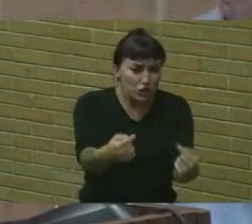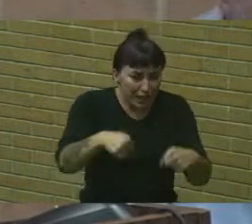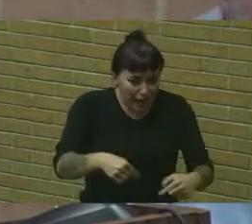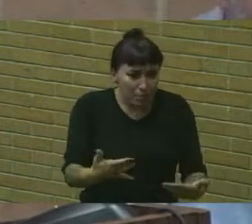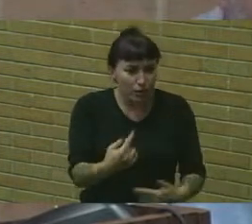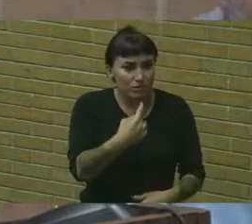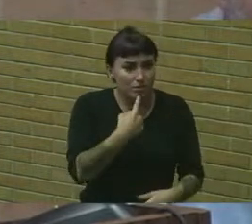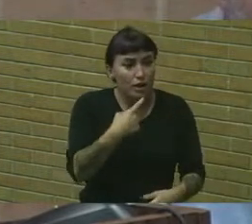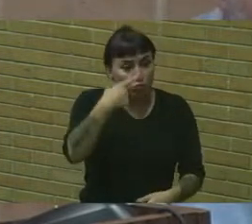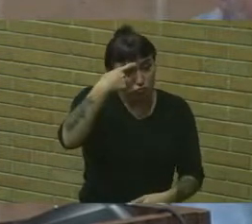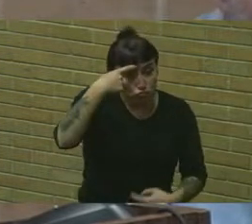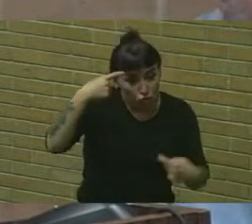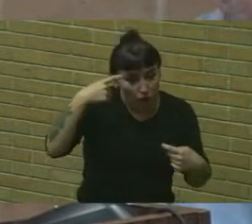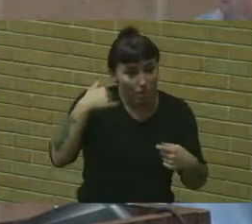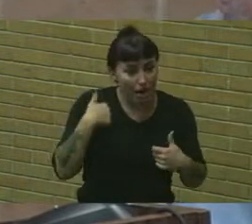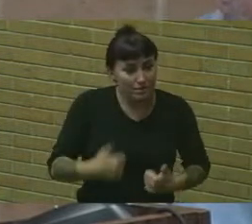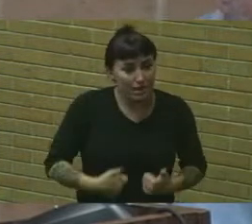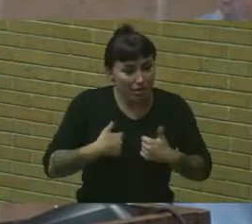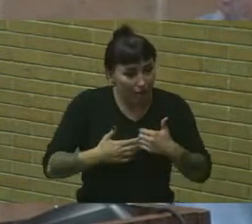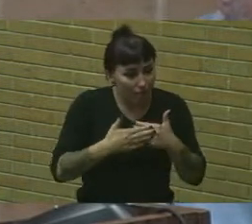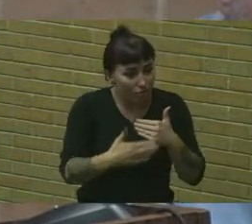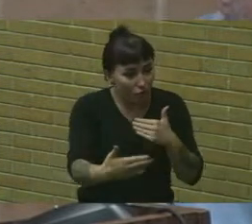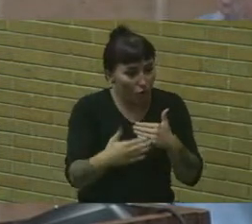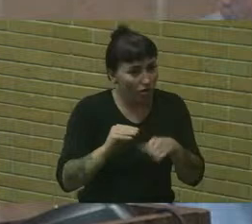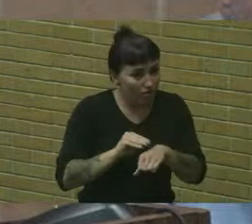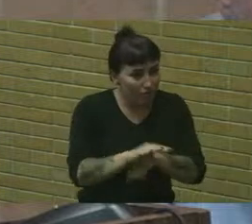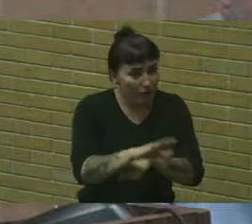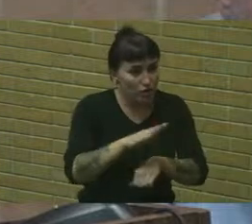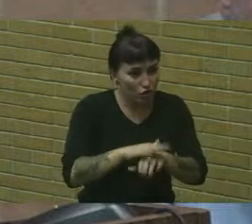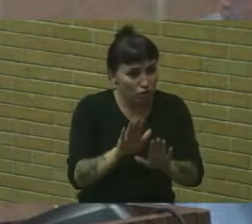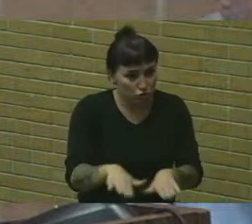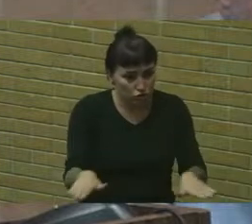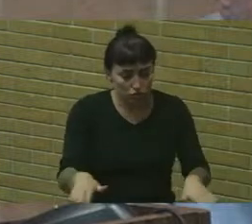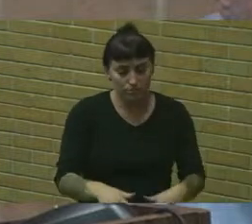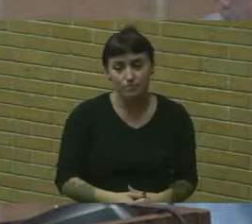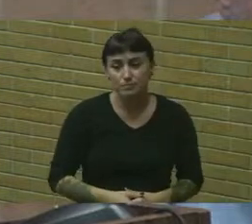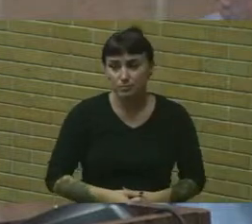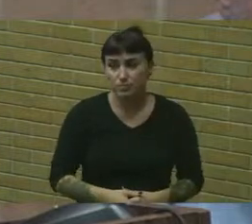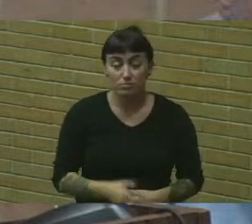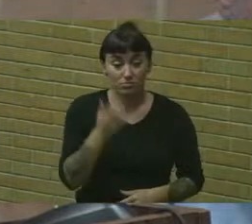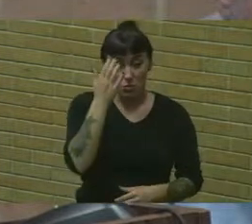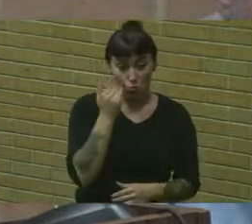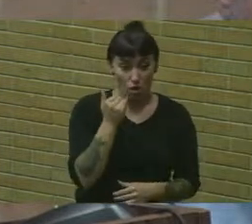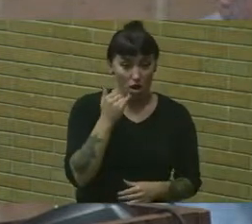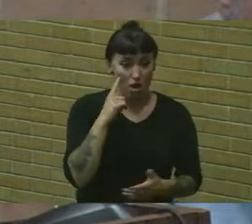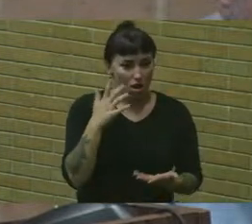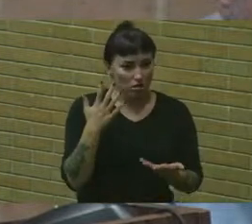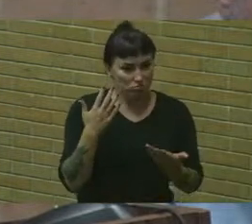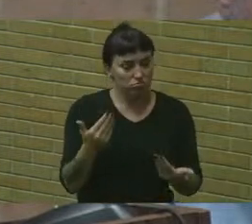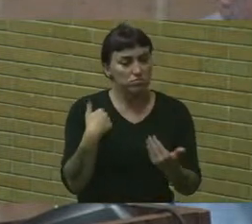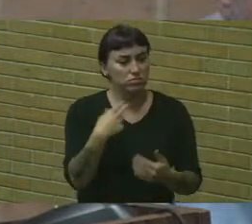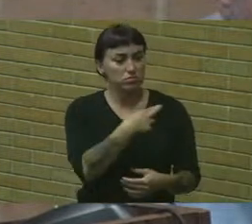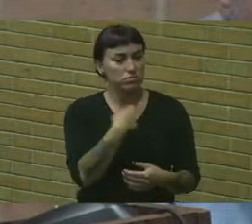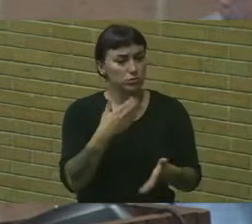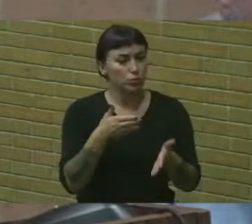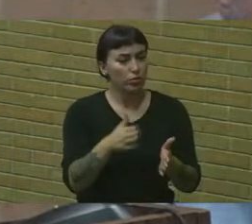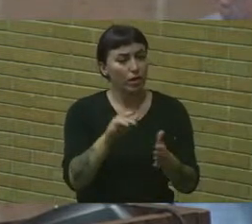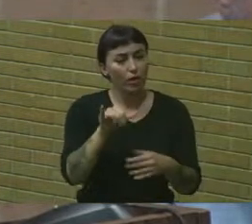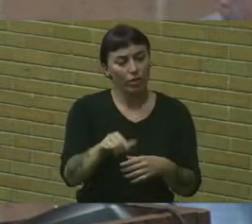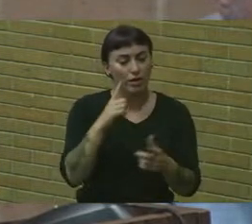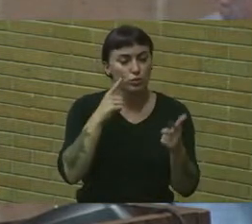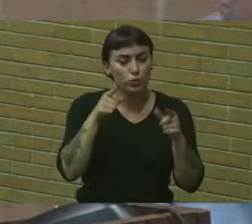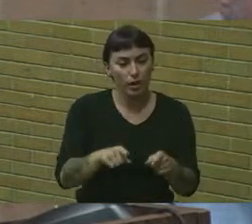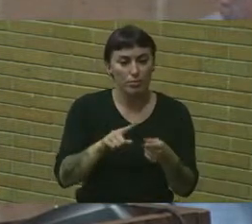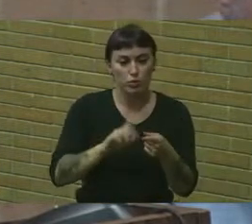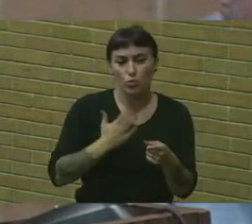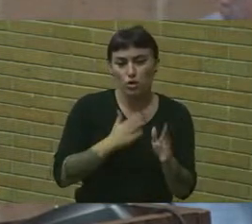said, trauma has a lifelong effect on children. Why take the risk to allow that to occur to